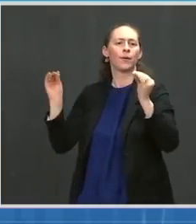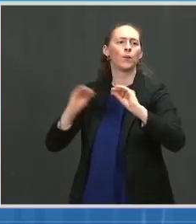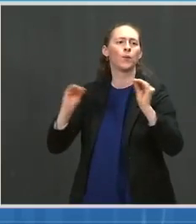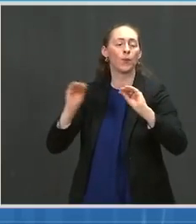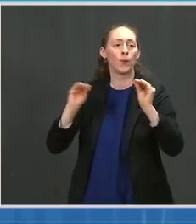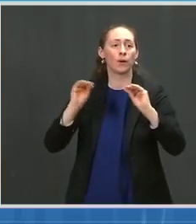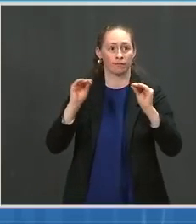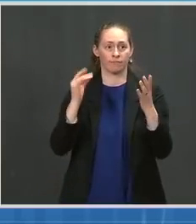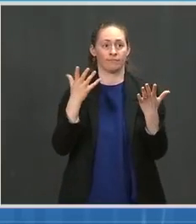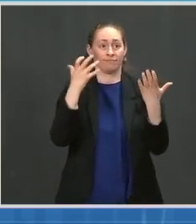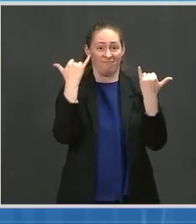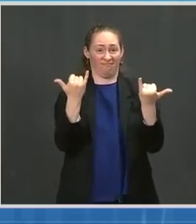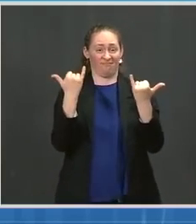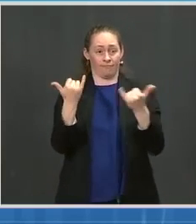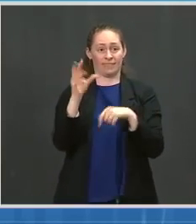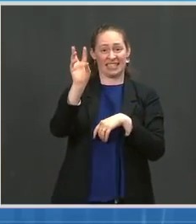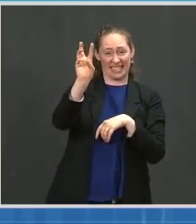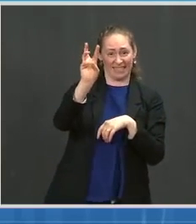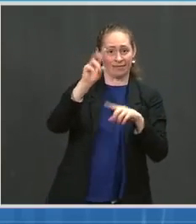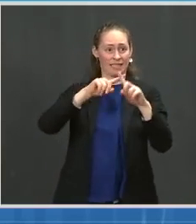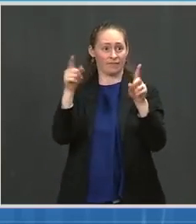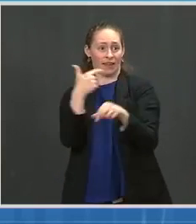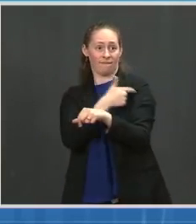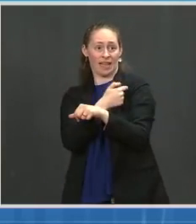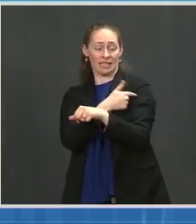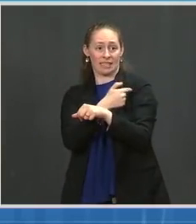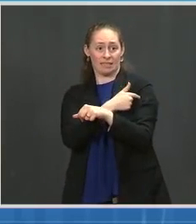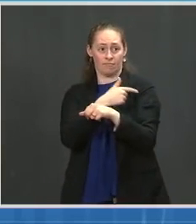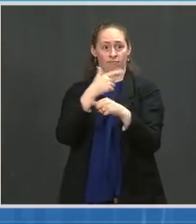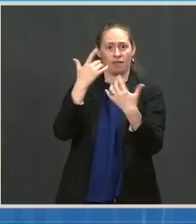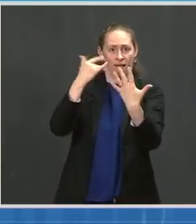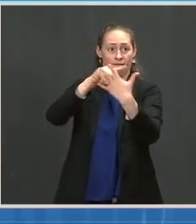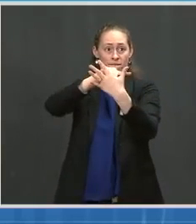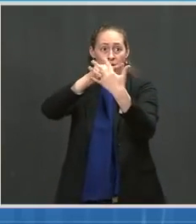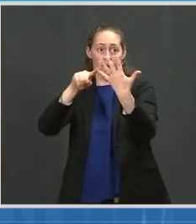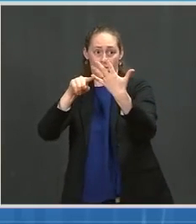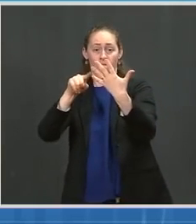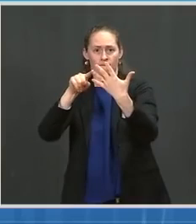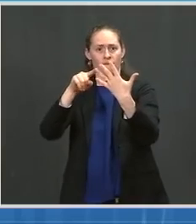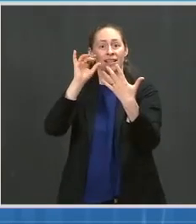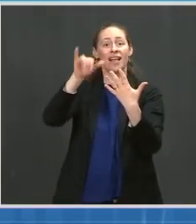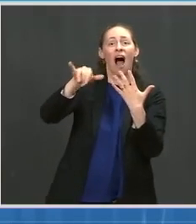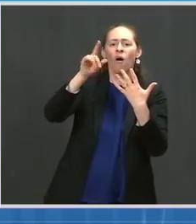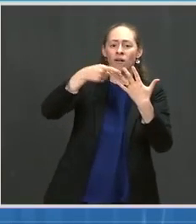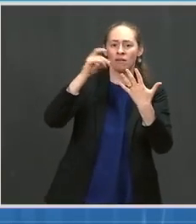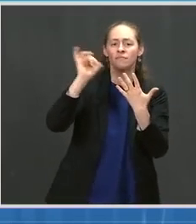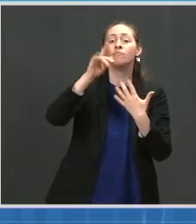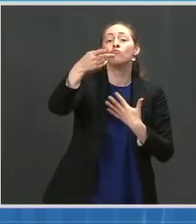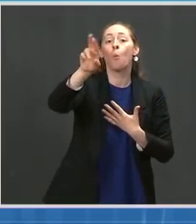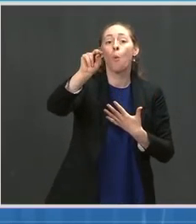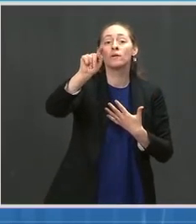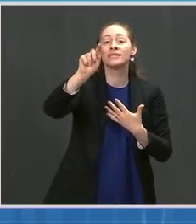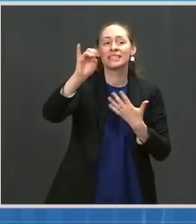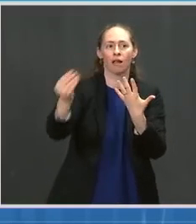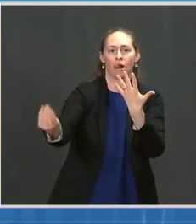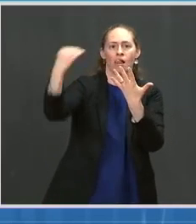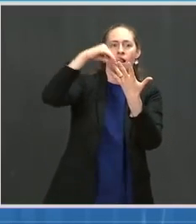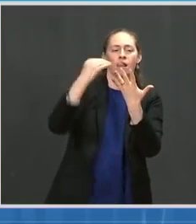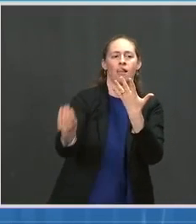involved with. Next slide. And so on this last slide, what you see on the left are